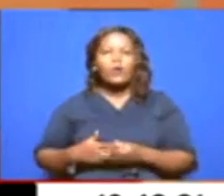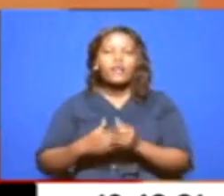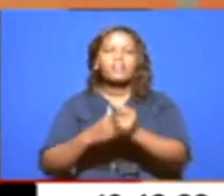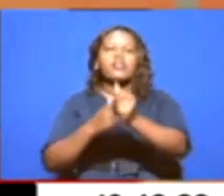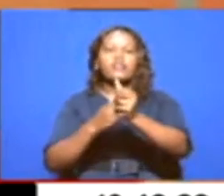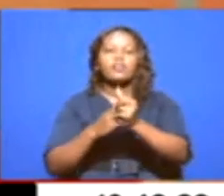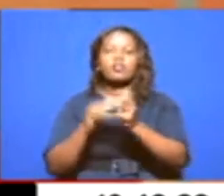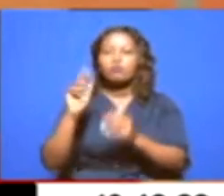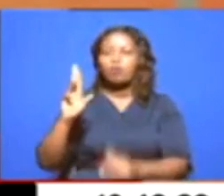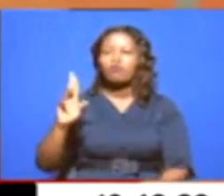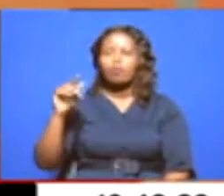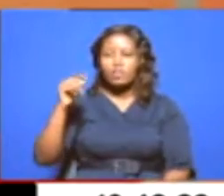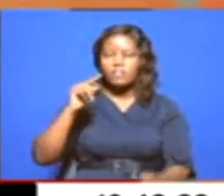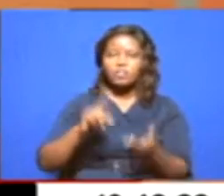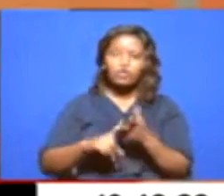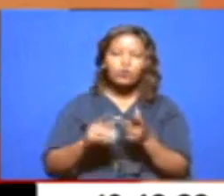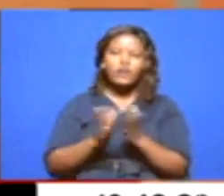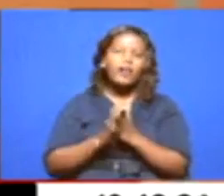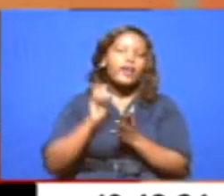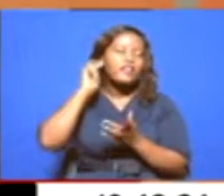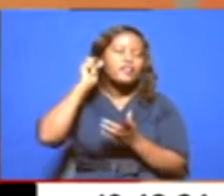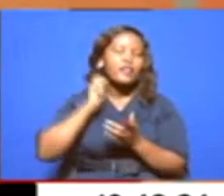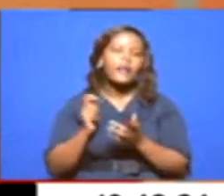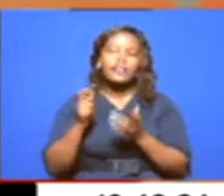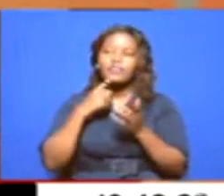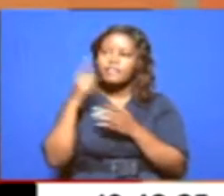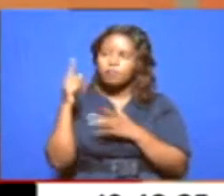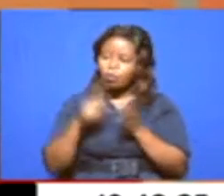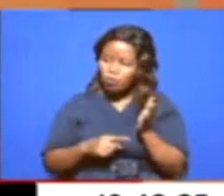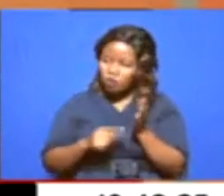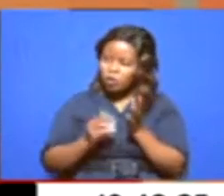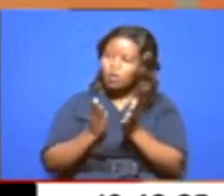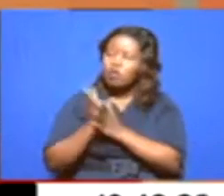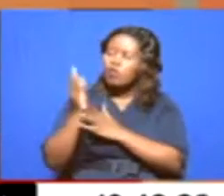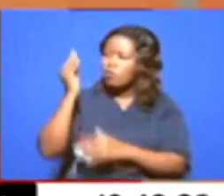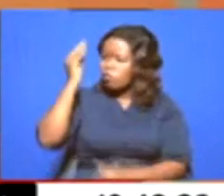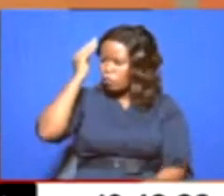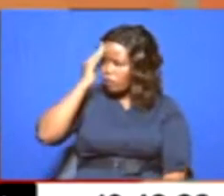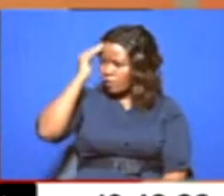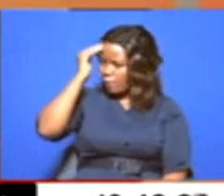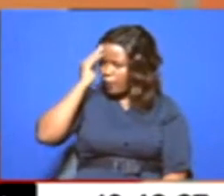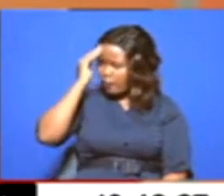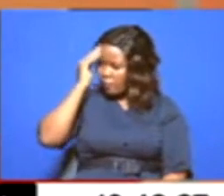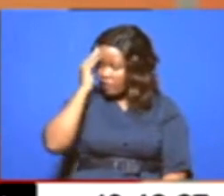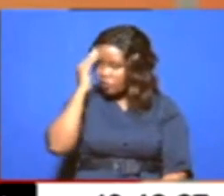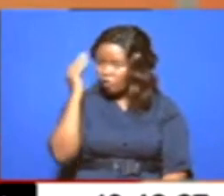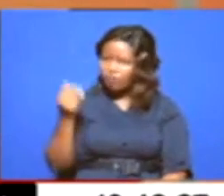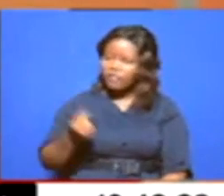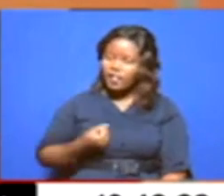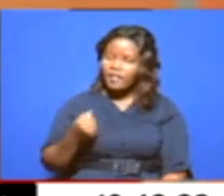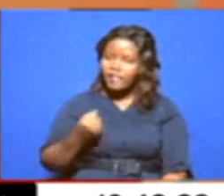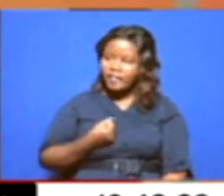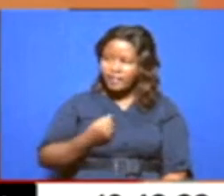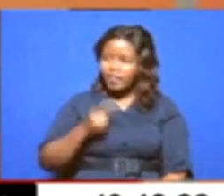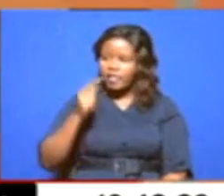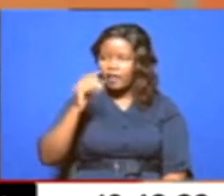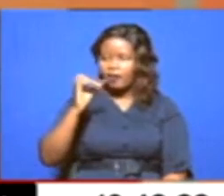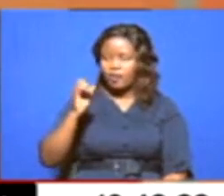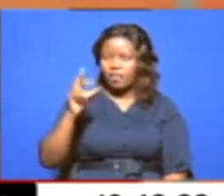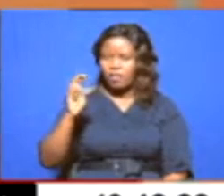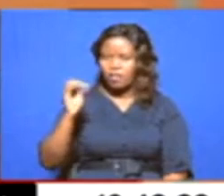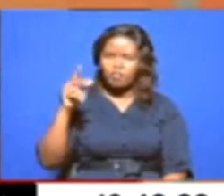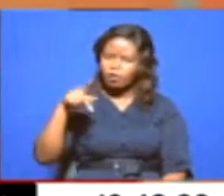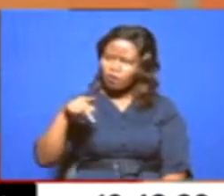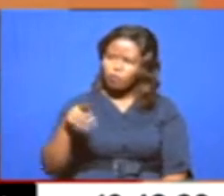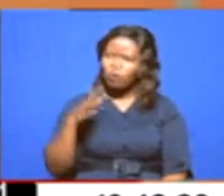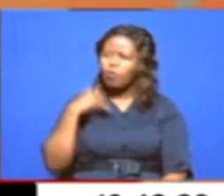Osingishu Anandi requested that in memory of Agnes Tirop, we should also see what we could do.